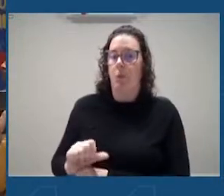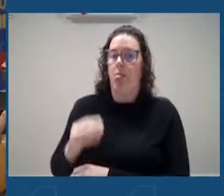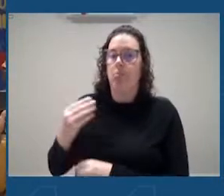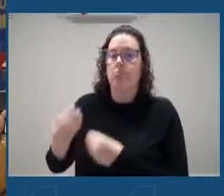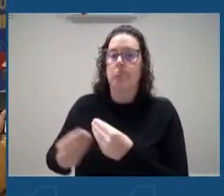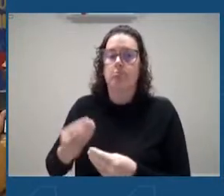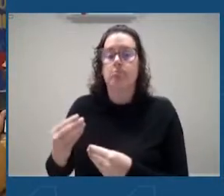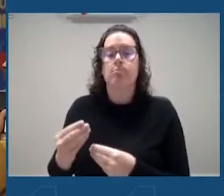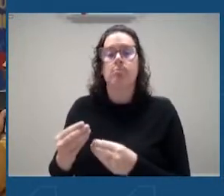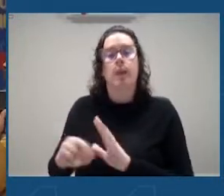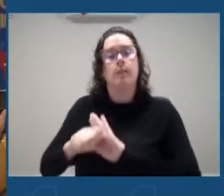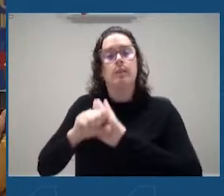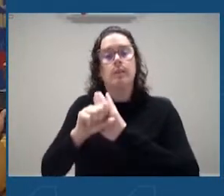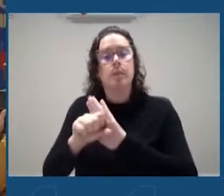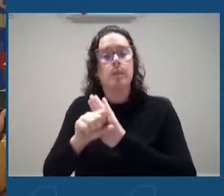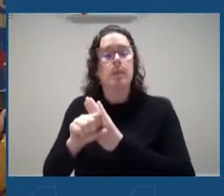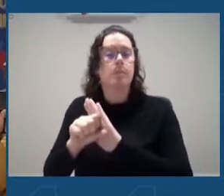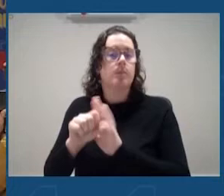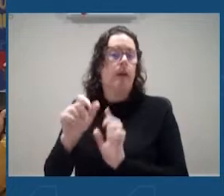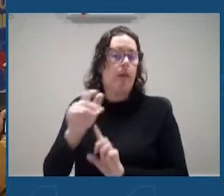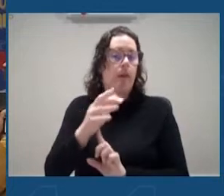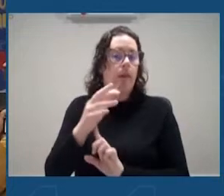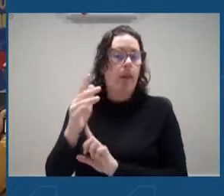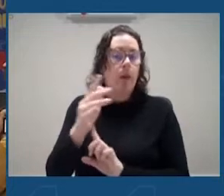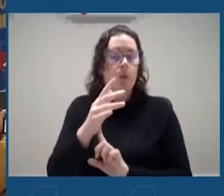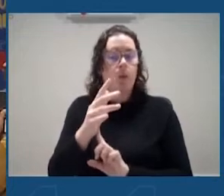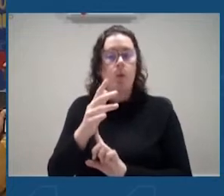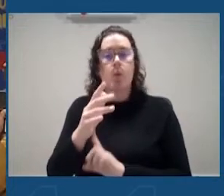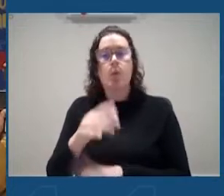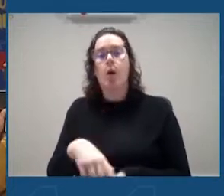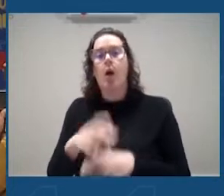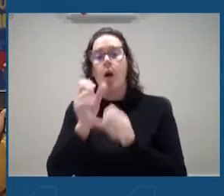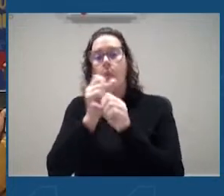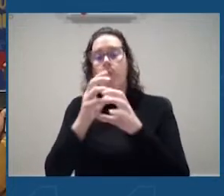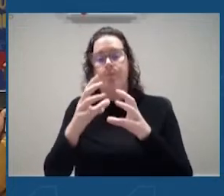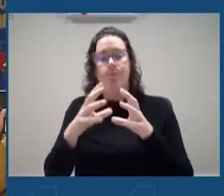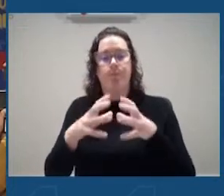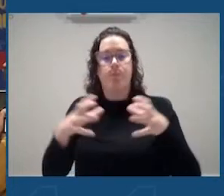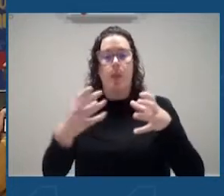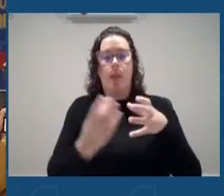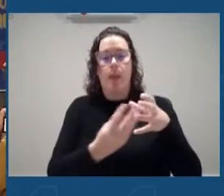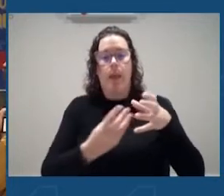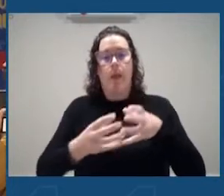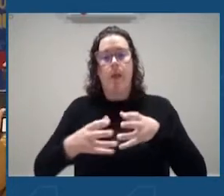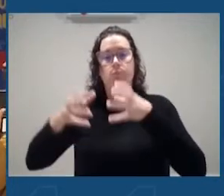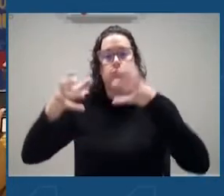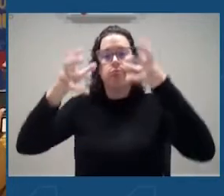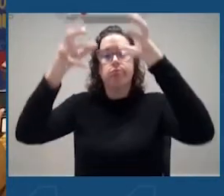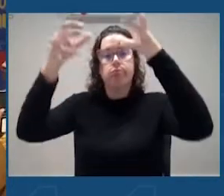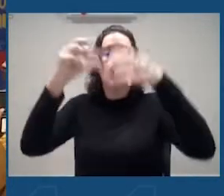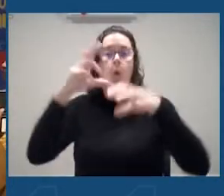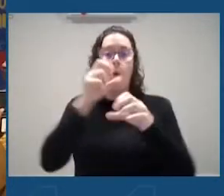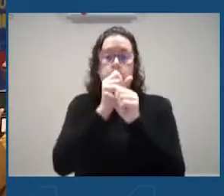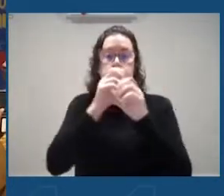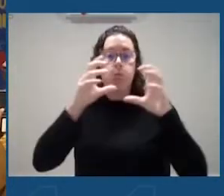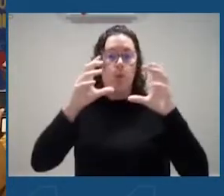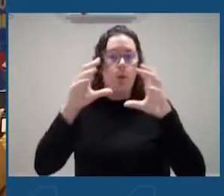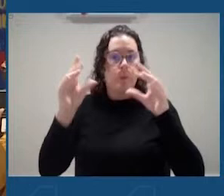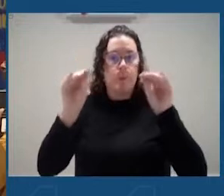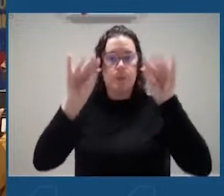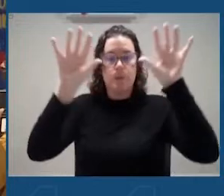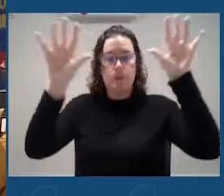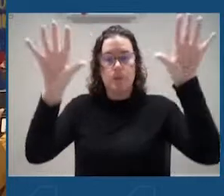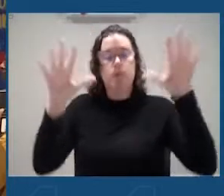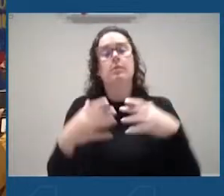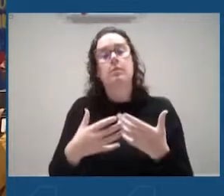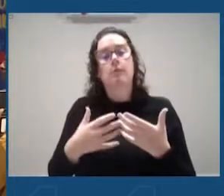a candle, releasing a lantern, or releasing balloons. These rituals help us to